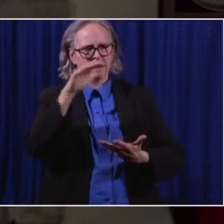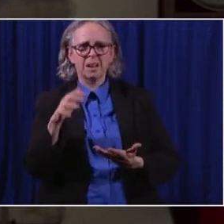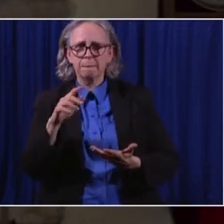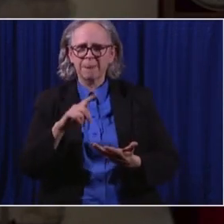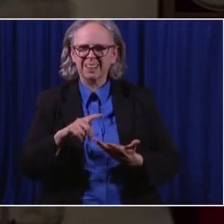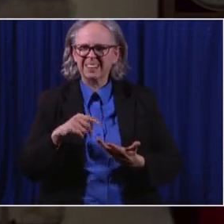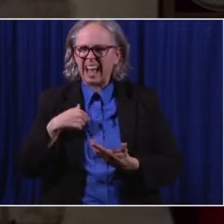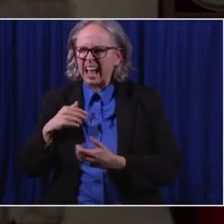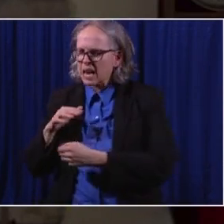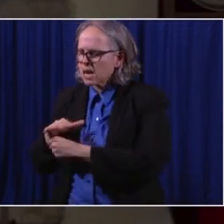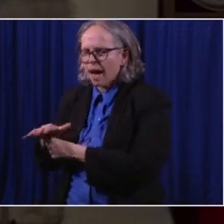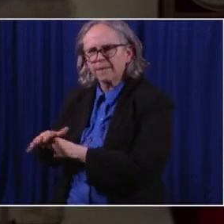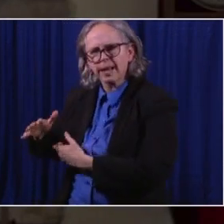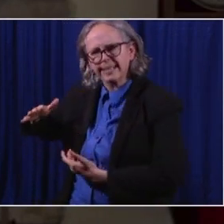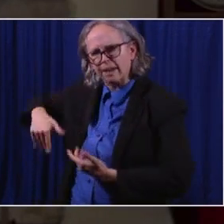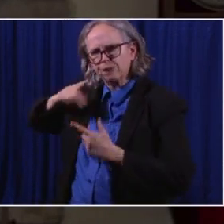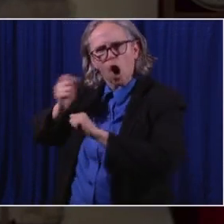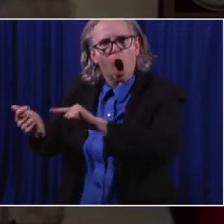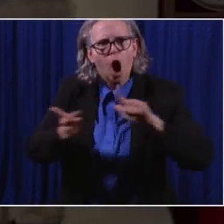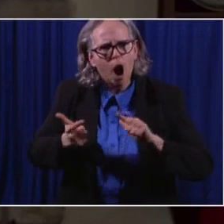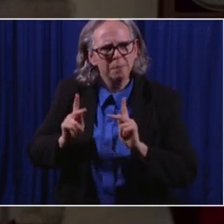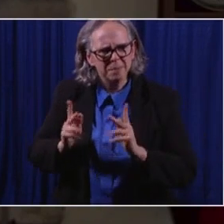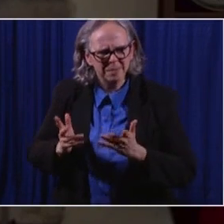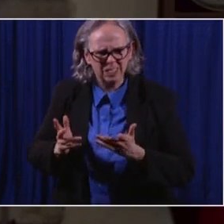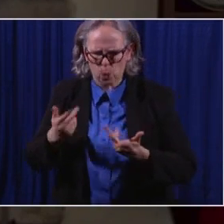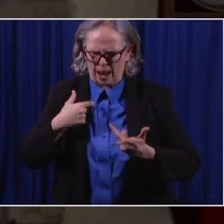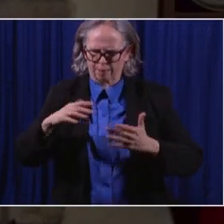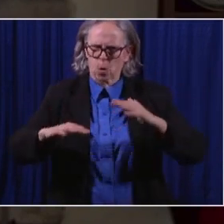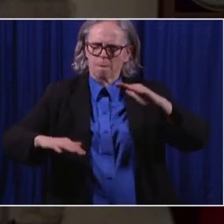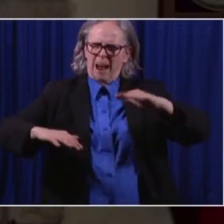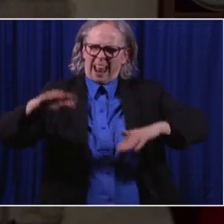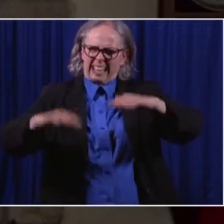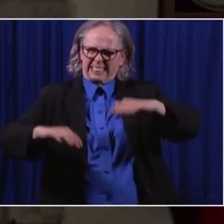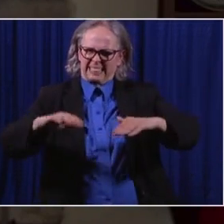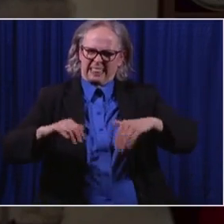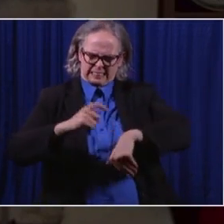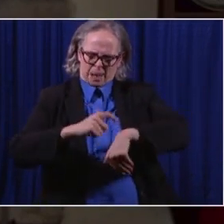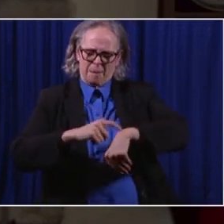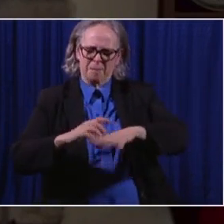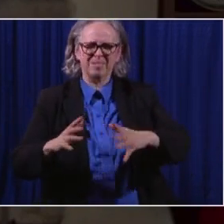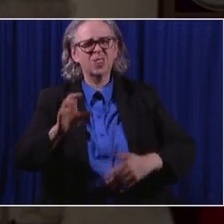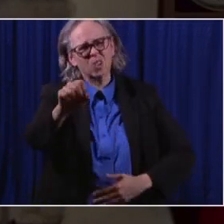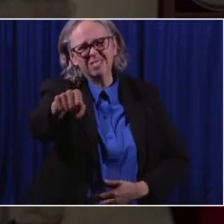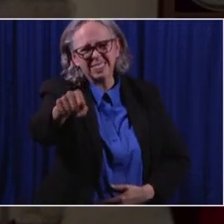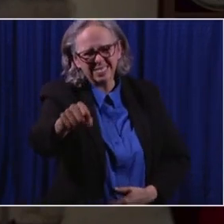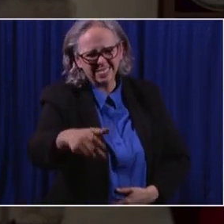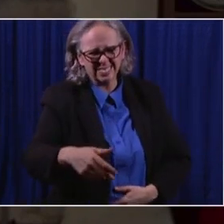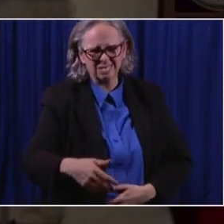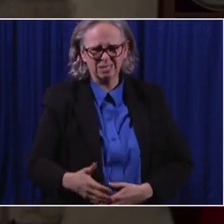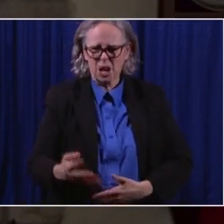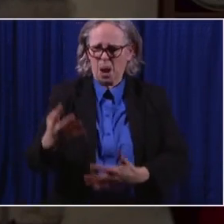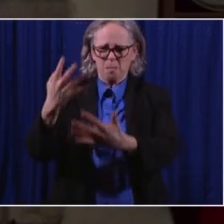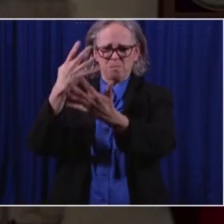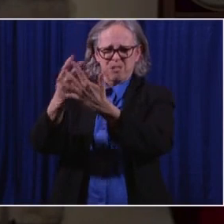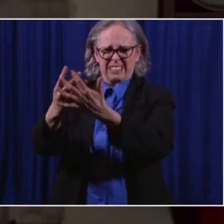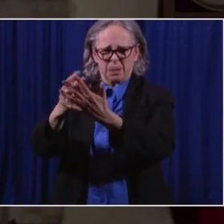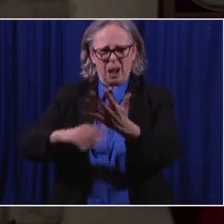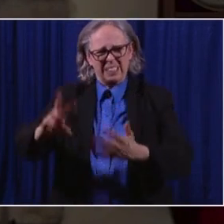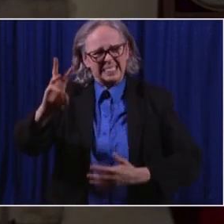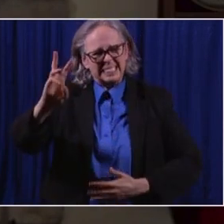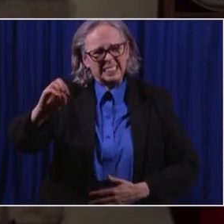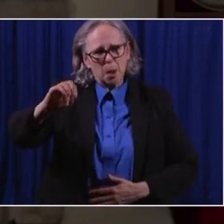that. So yes, we got 60% of our prison lives in open bays,